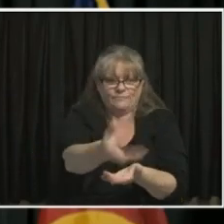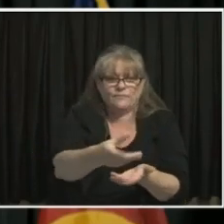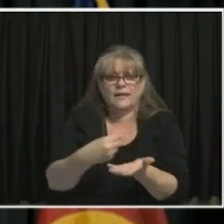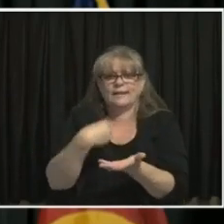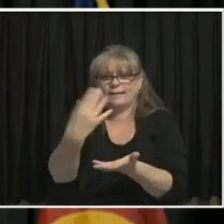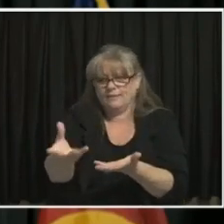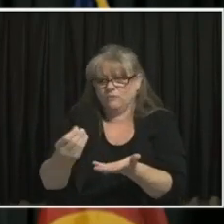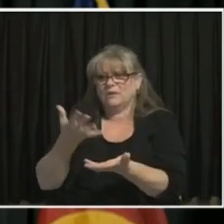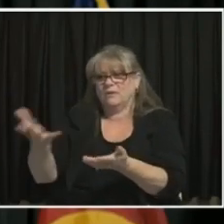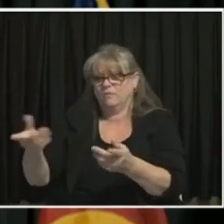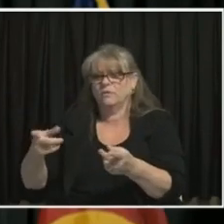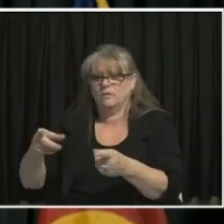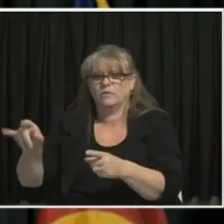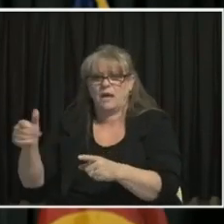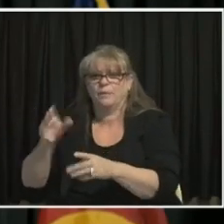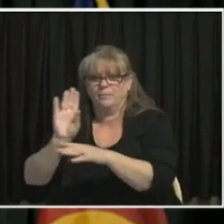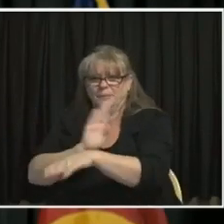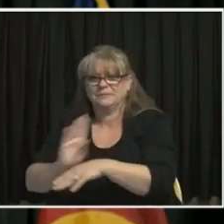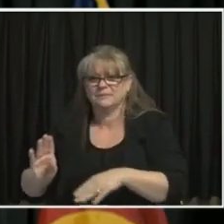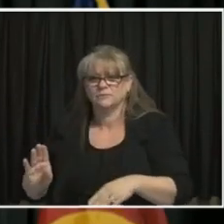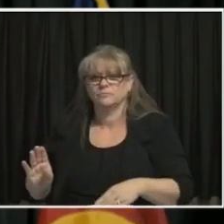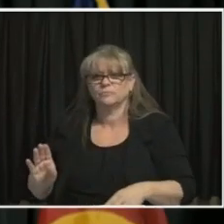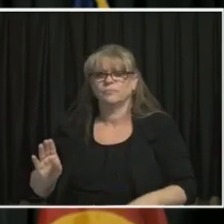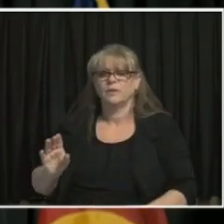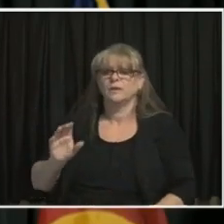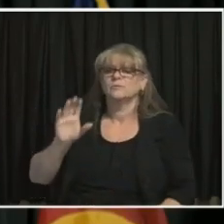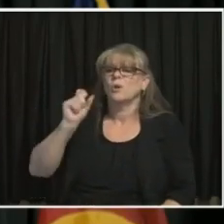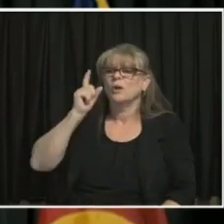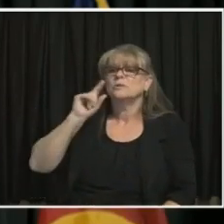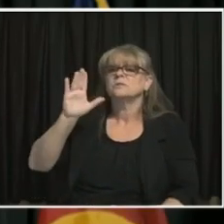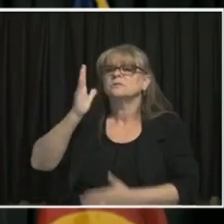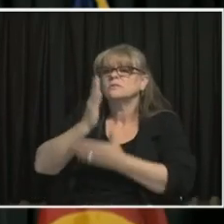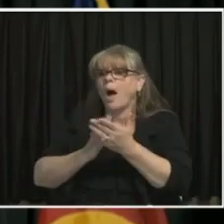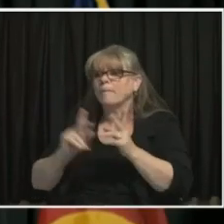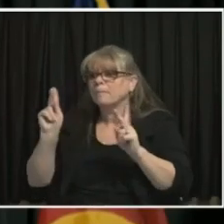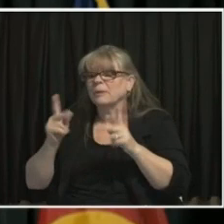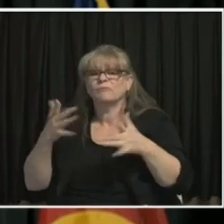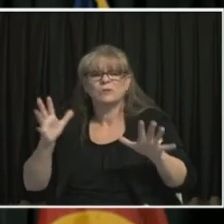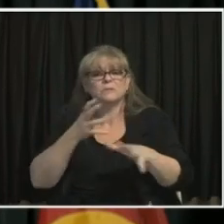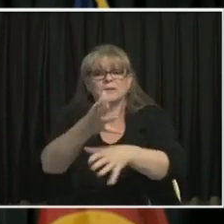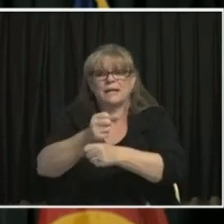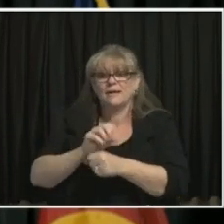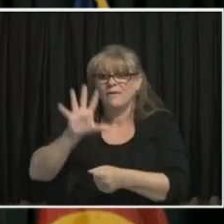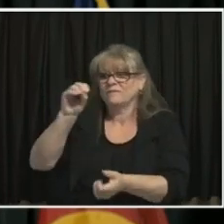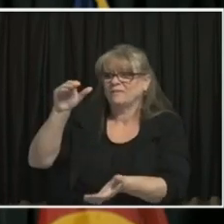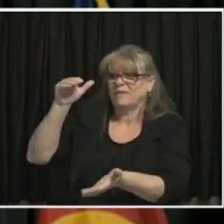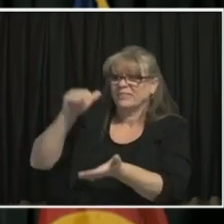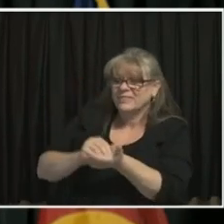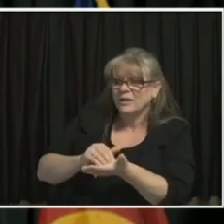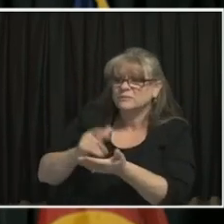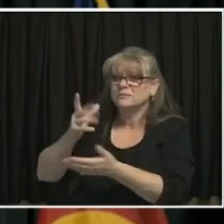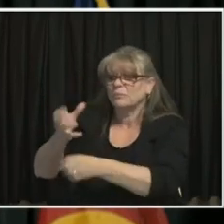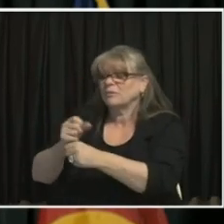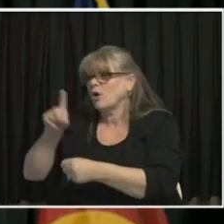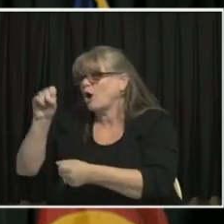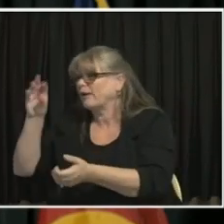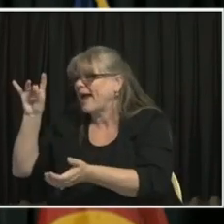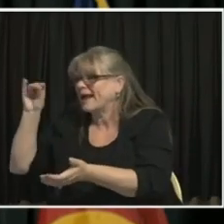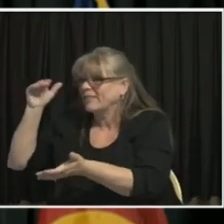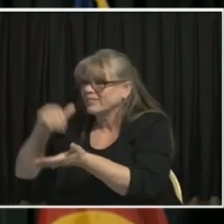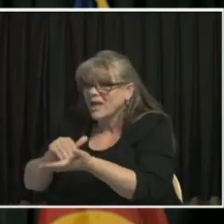just multi-million-dollar businesses. It was $50,000, it was $80,000, it was $130,000. A lot of those loans really hit the mark